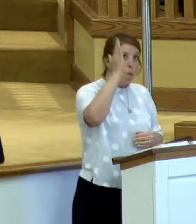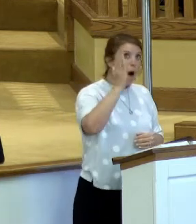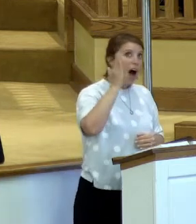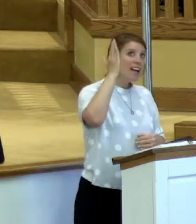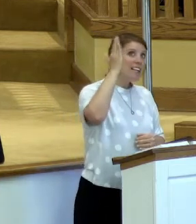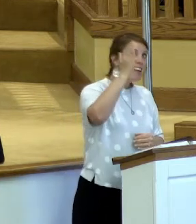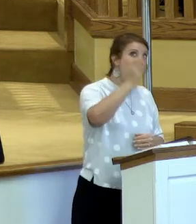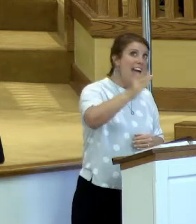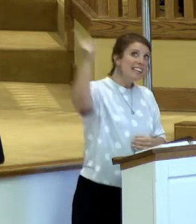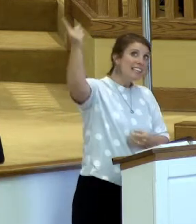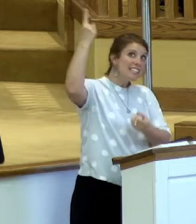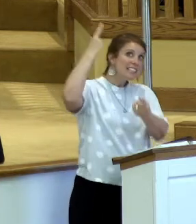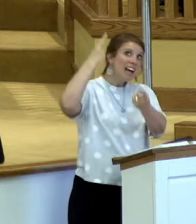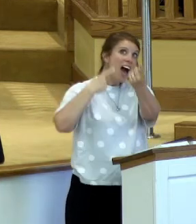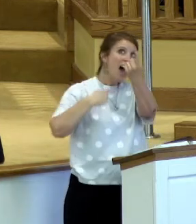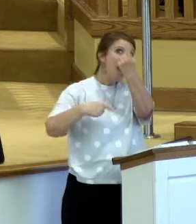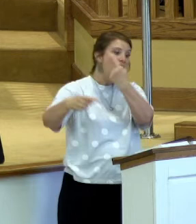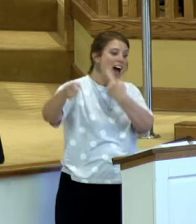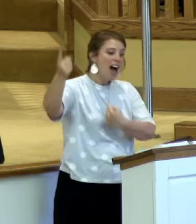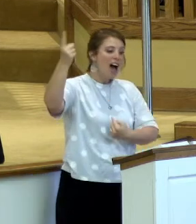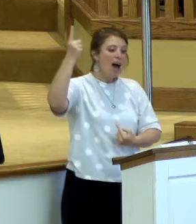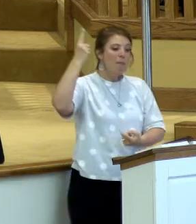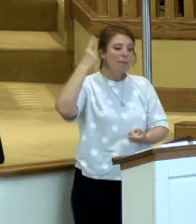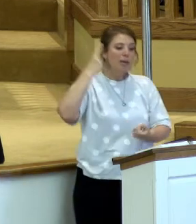forever. One day he's